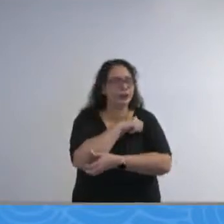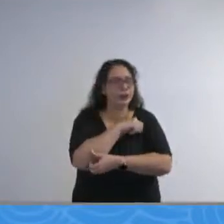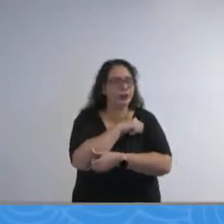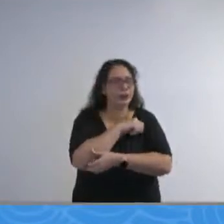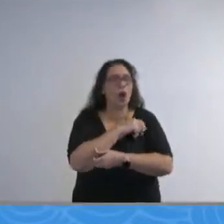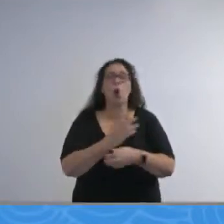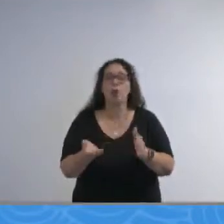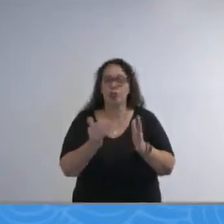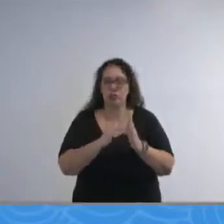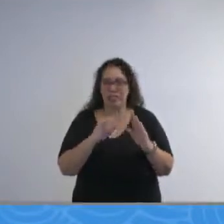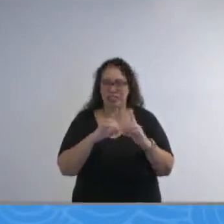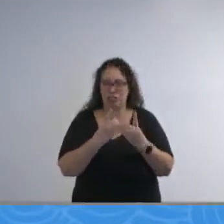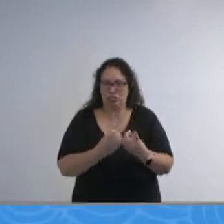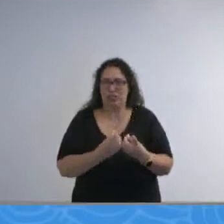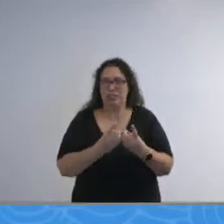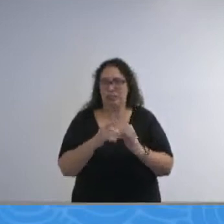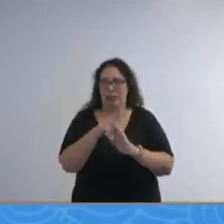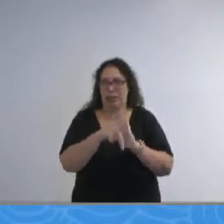redistricting.